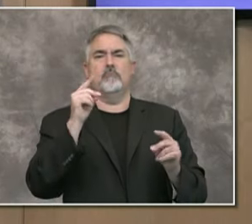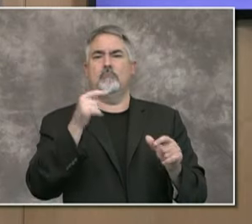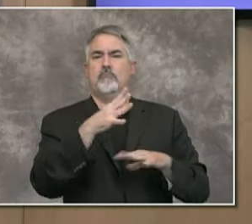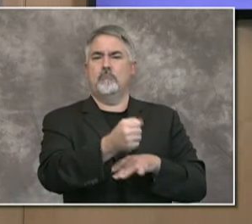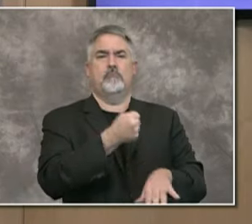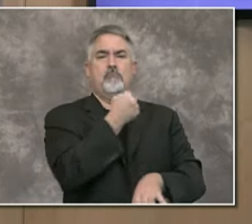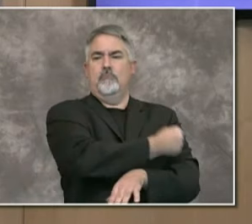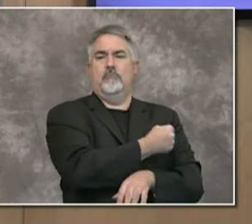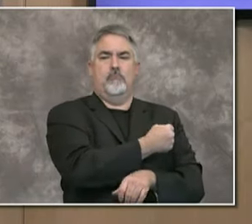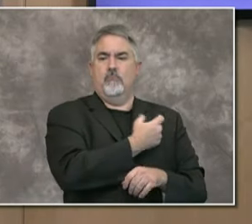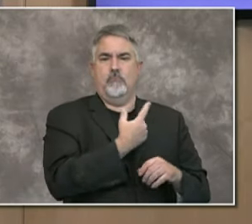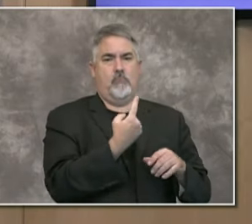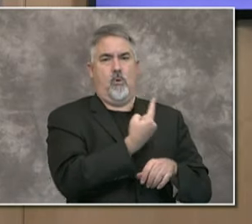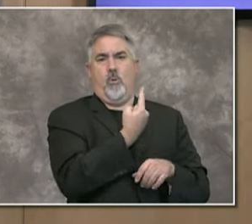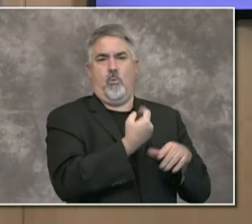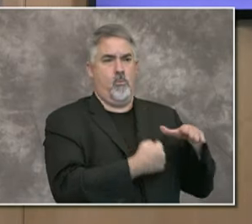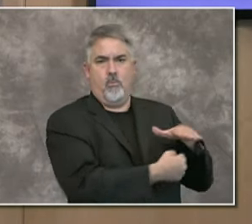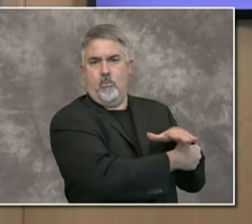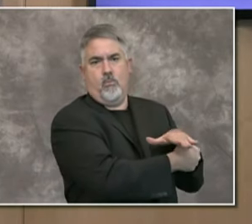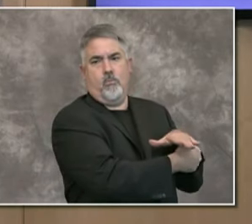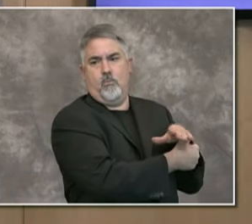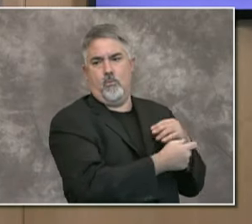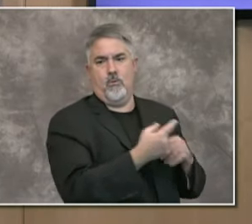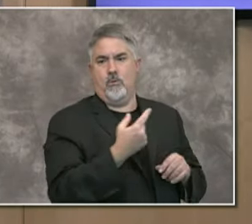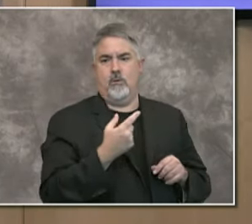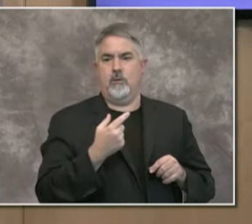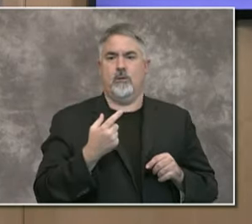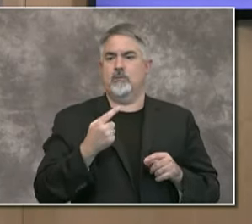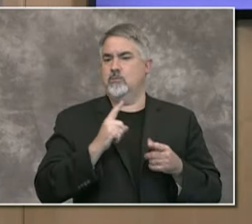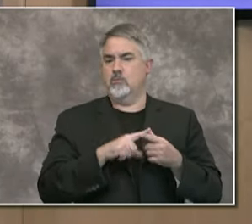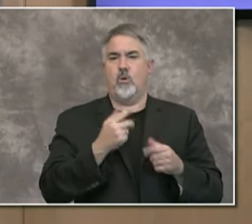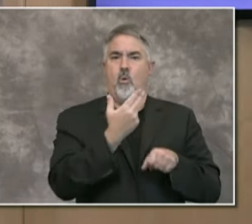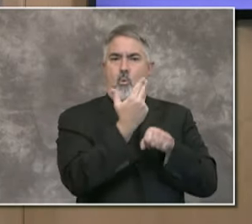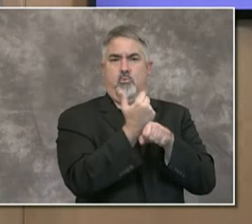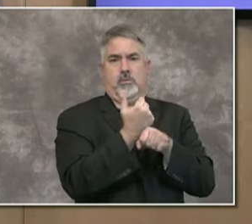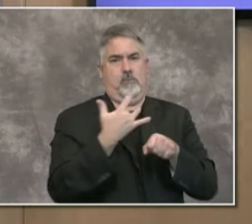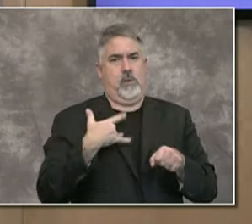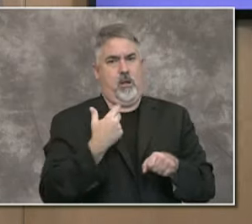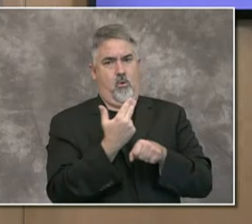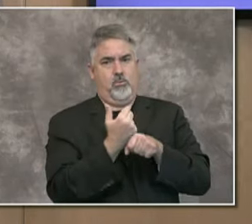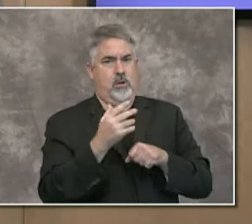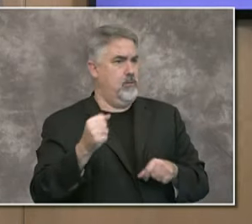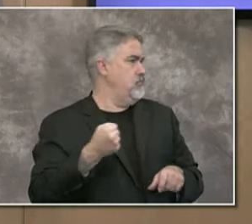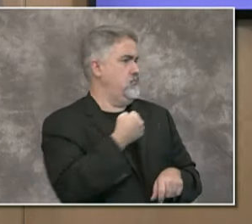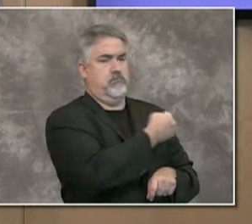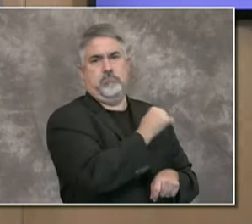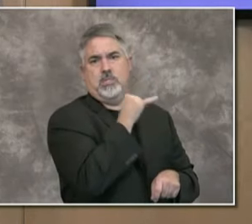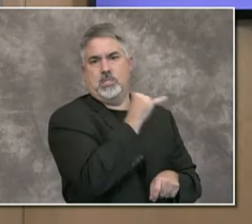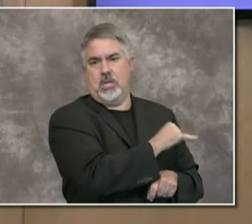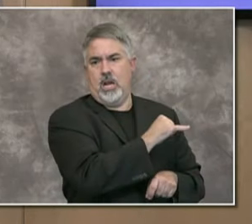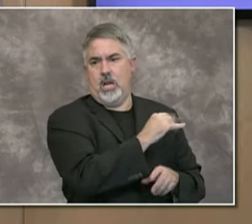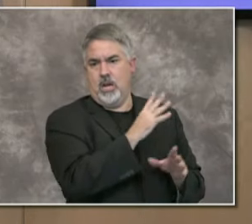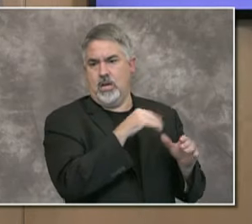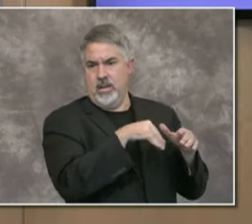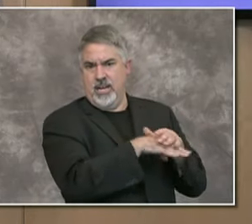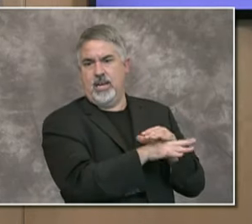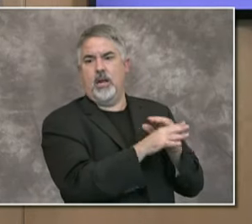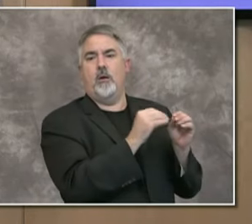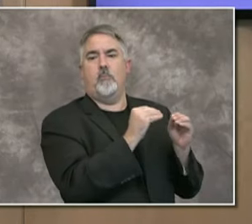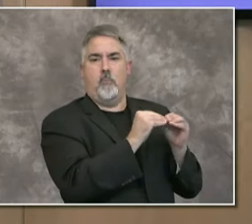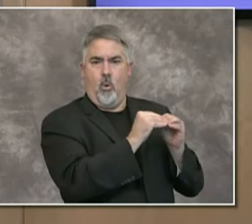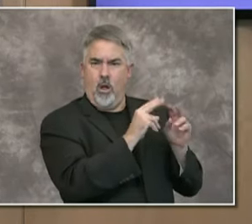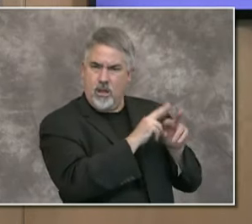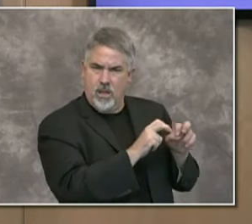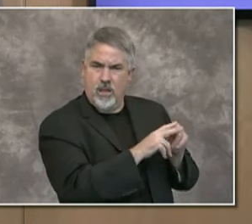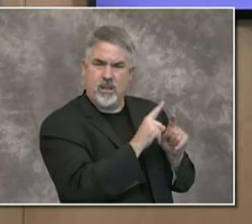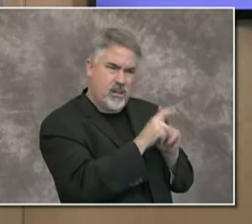isolation, and then they are immediately moved to a public health motel room. When they get to that room, they get a further evaluation